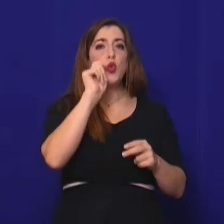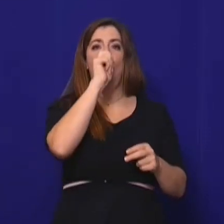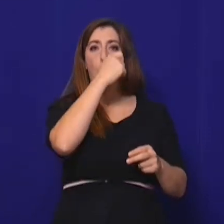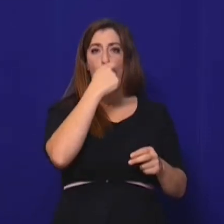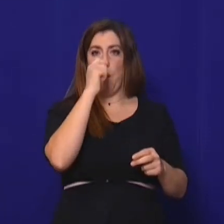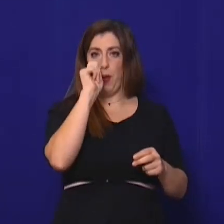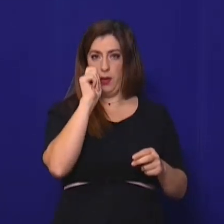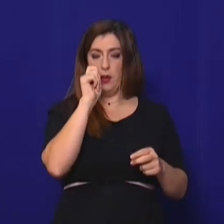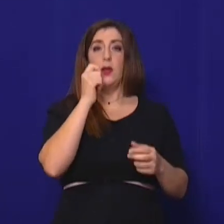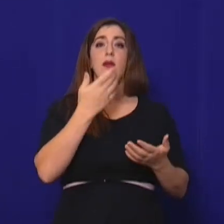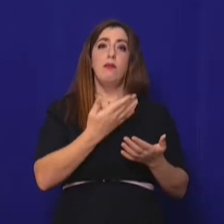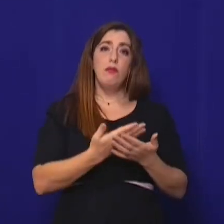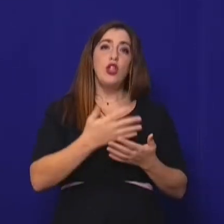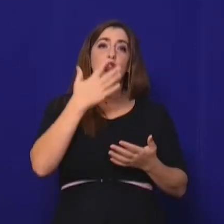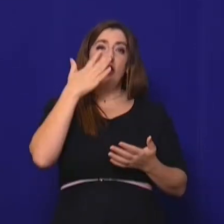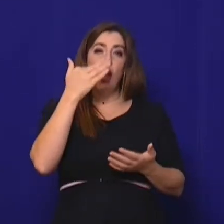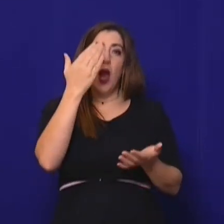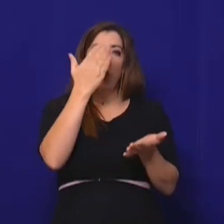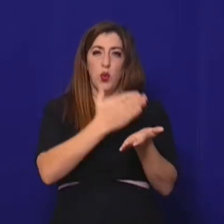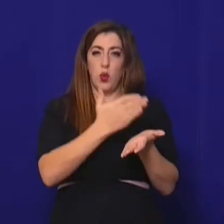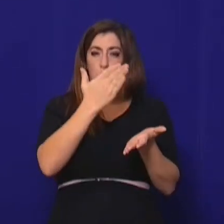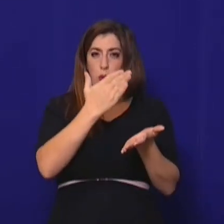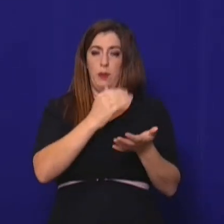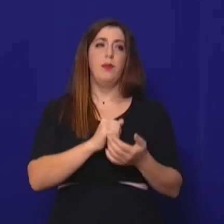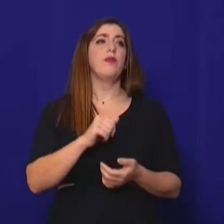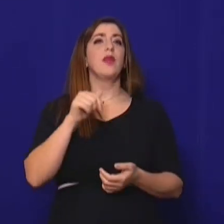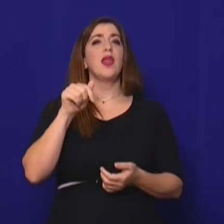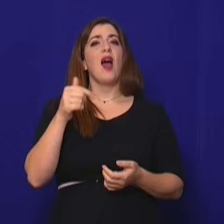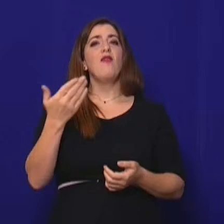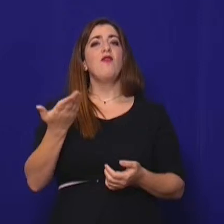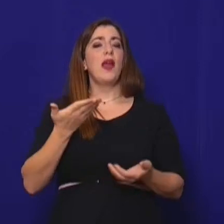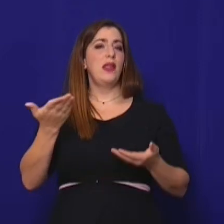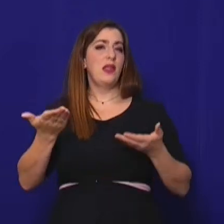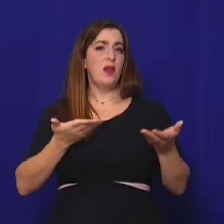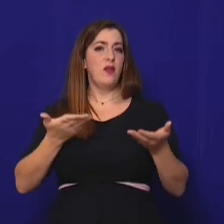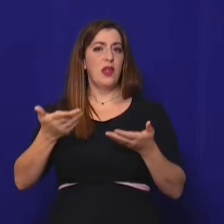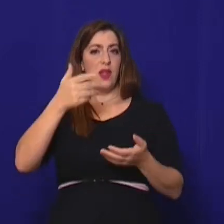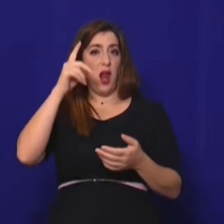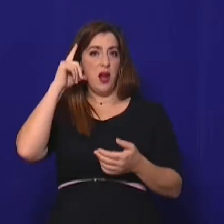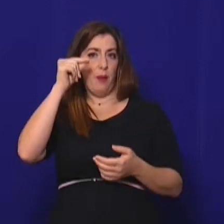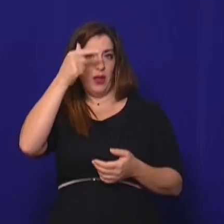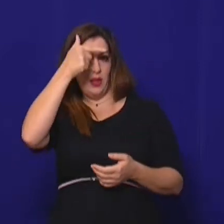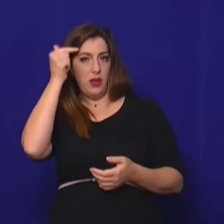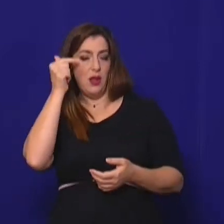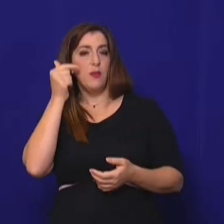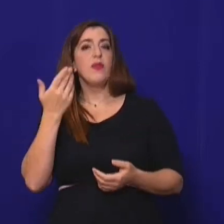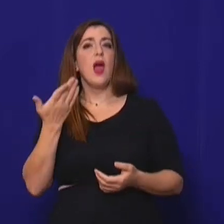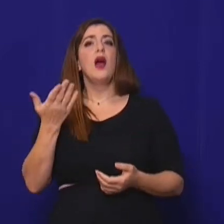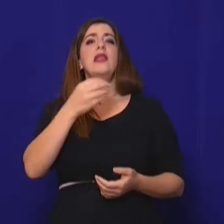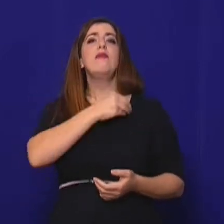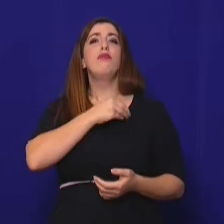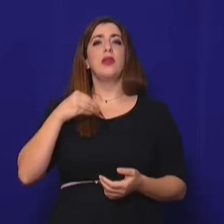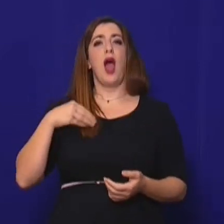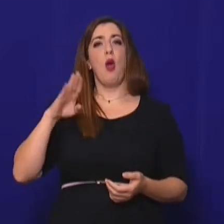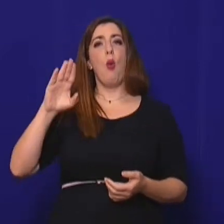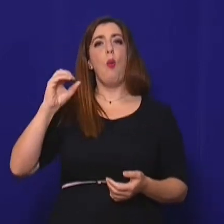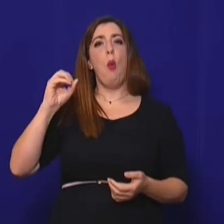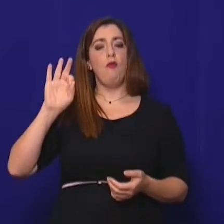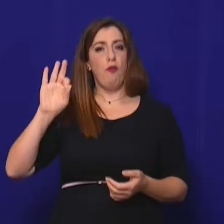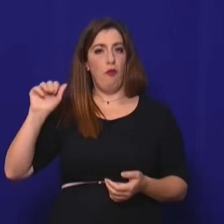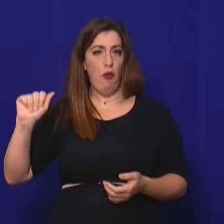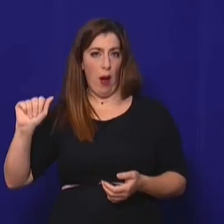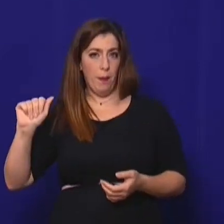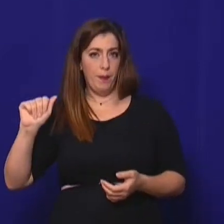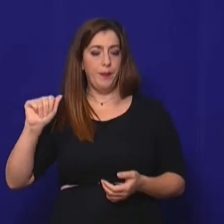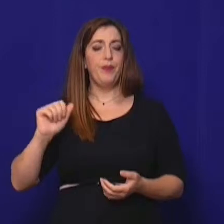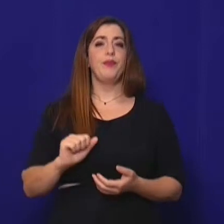għandna s-servizz tar-rapid testing minn Boffa li huwa speċifikament propju qiegħed fuq rapid testing.